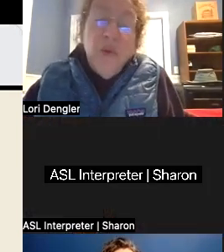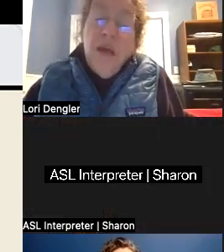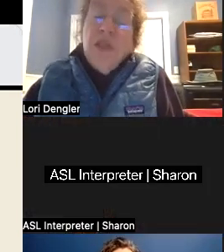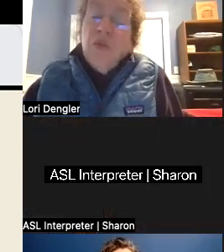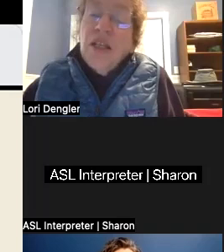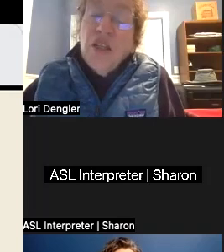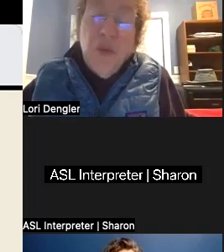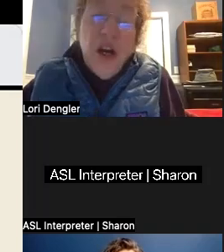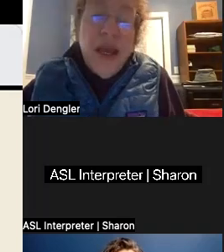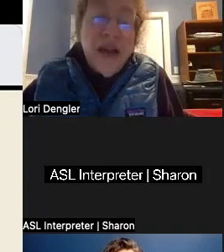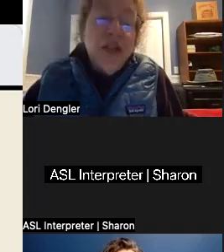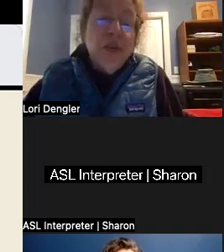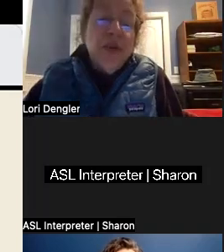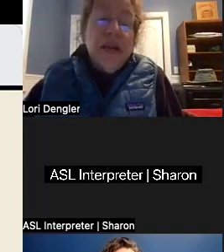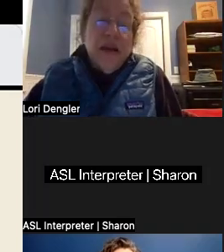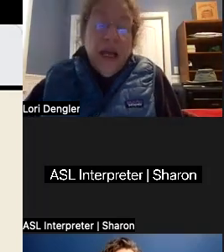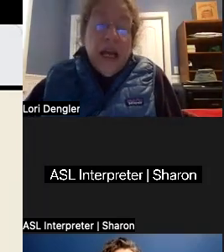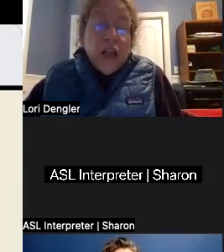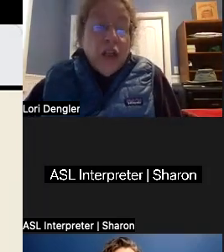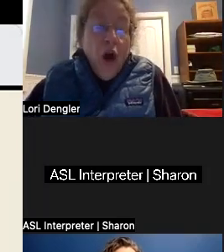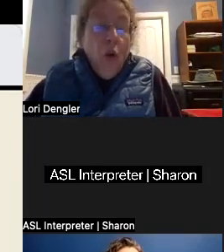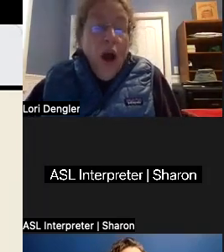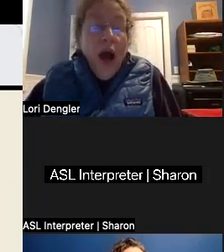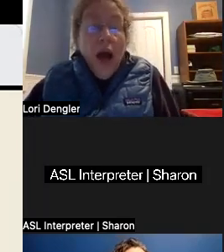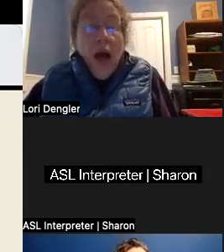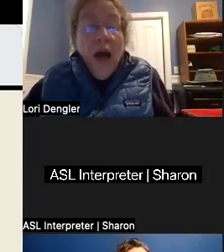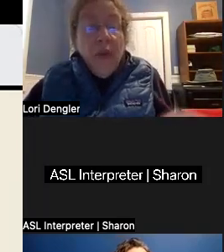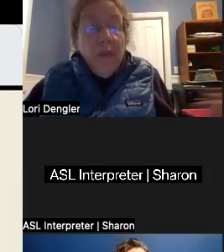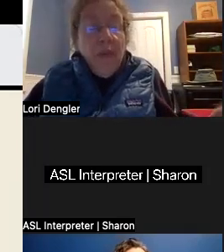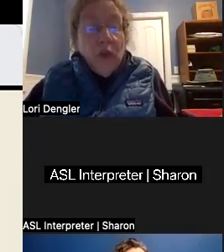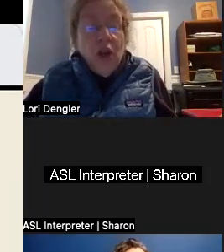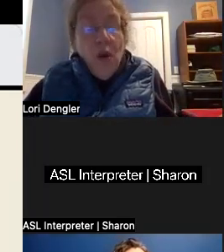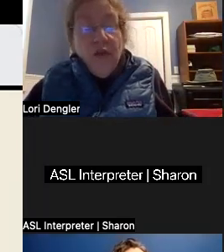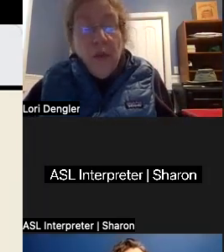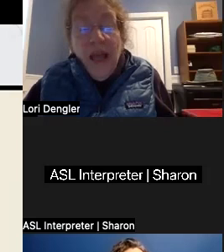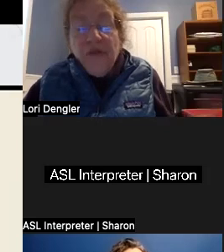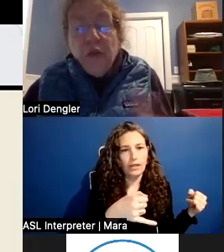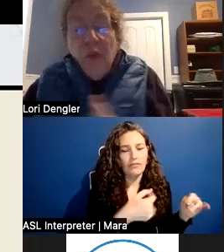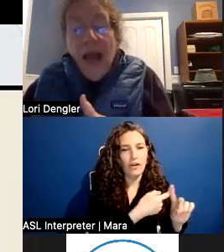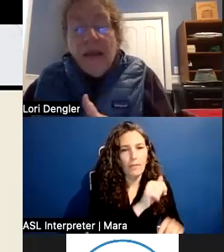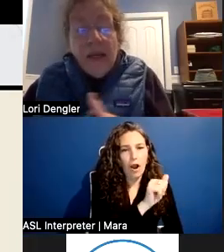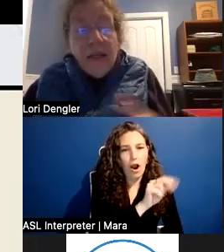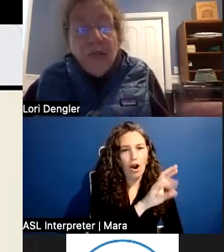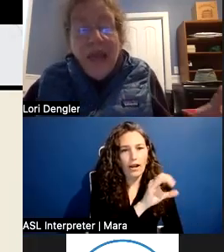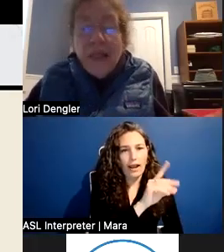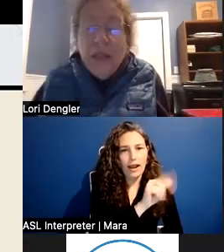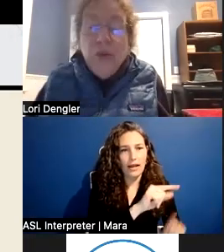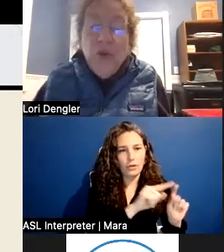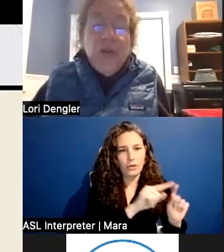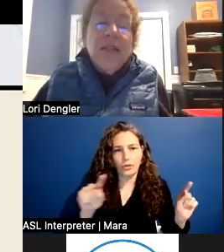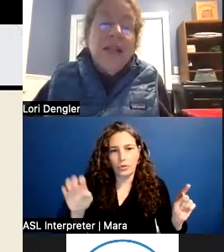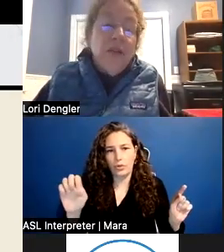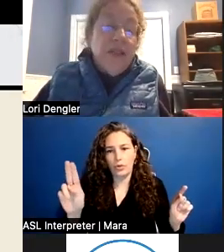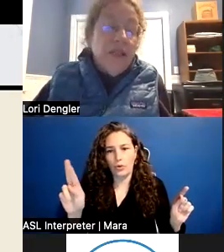that runs from Arcata to Eureka. So going from left to right is basically